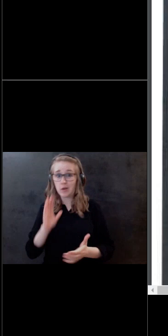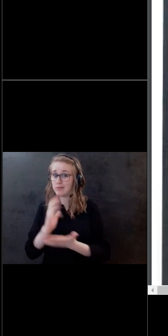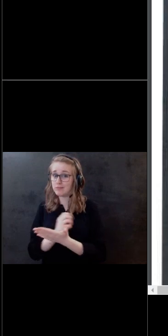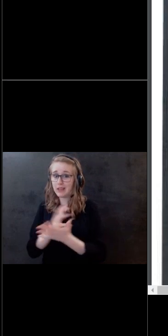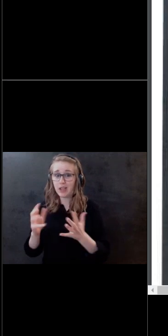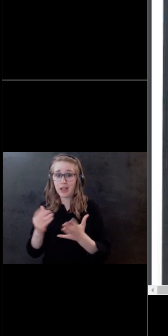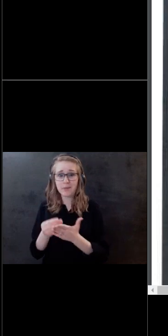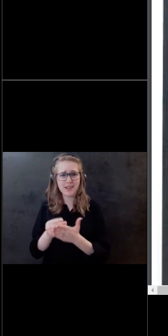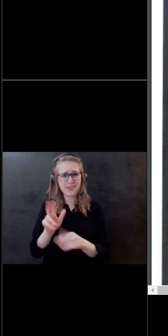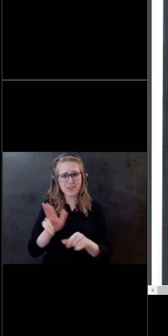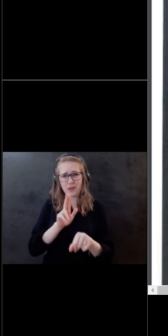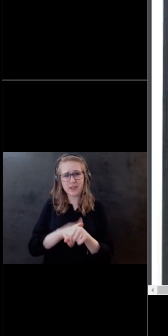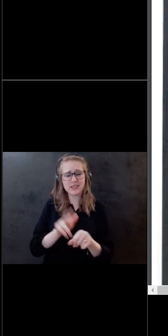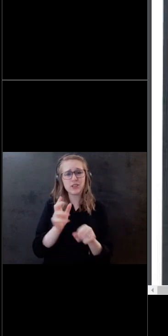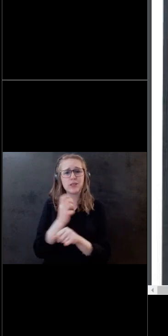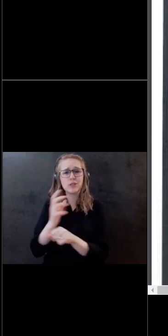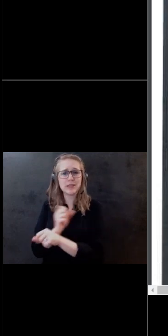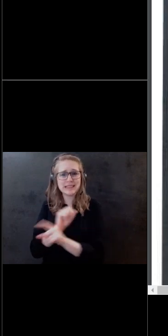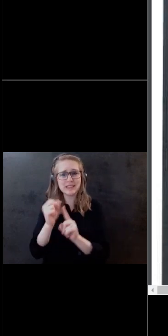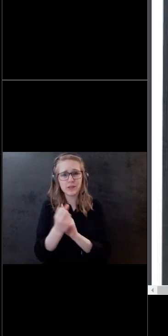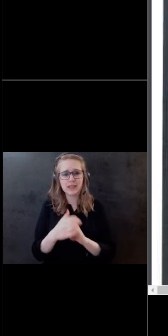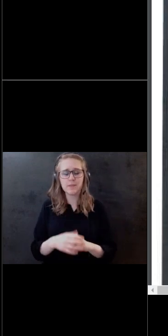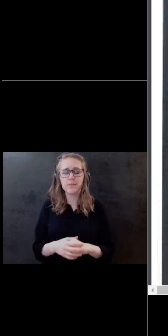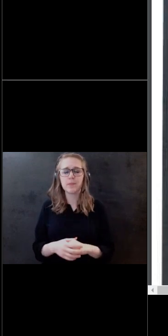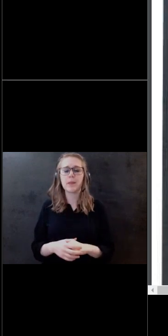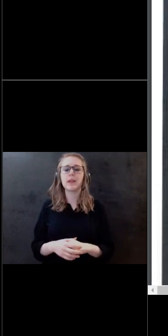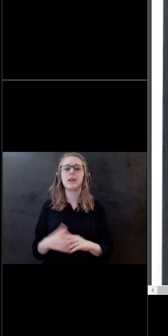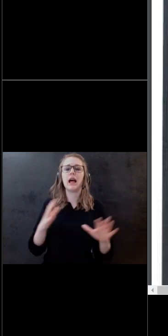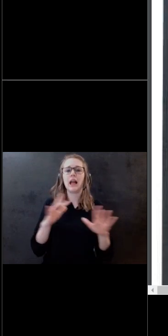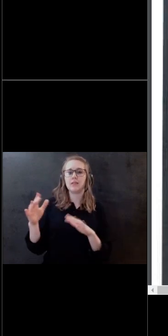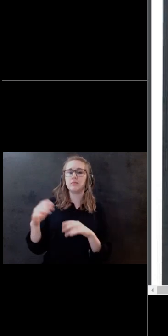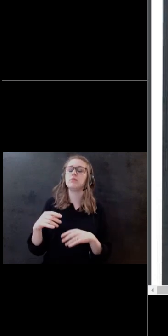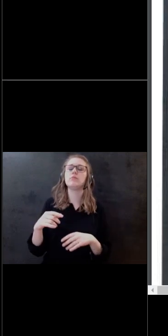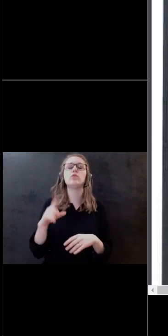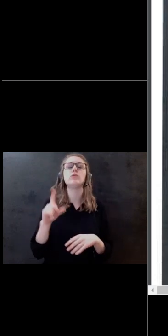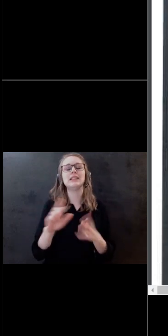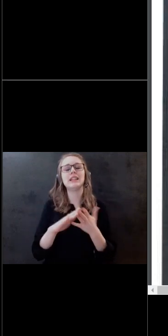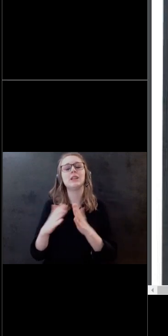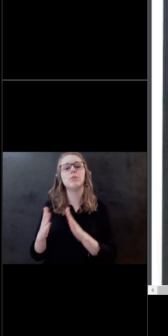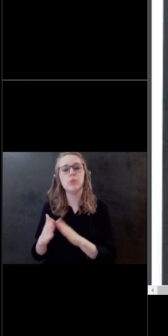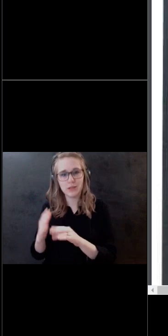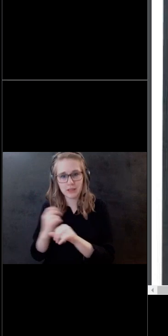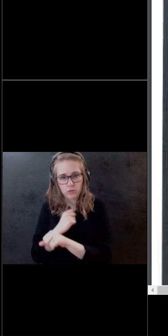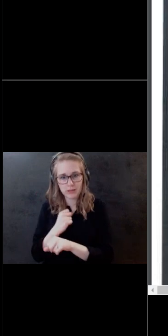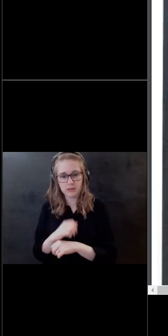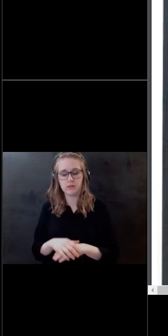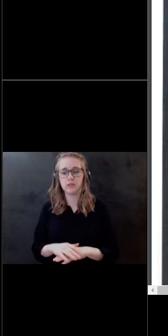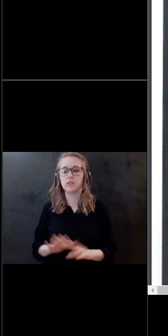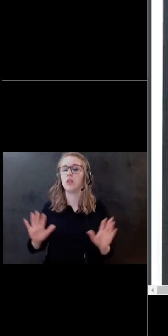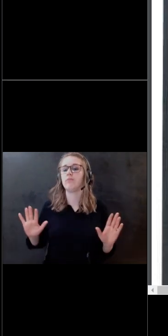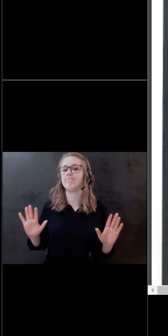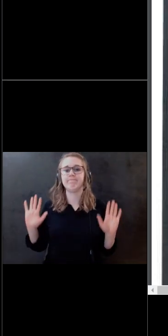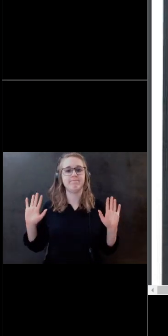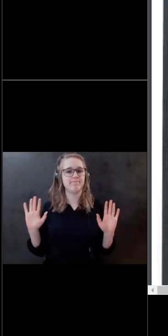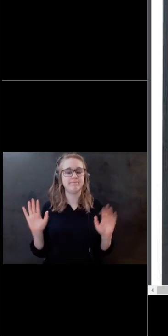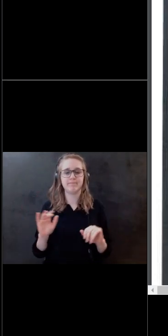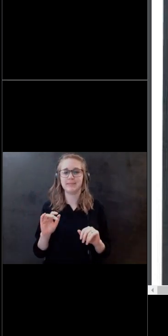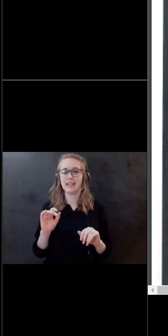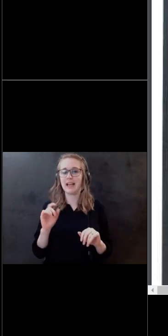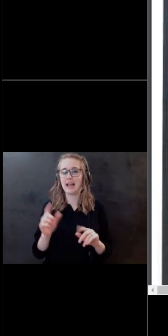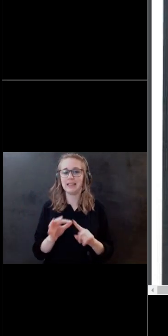course. I mean, this is a win-win situation. Well, we need the community to win. And so with that, I can't, unless there's anything